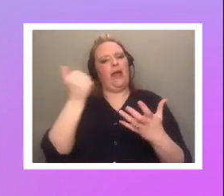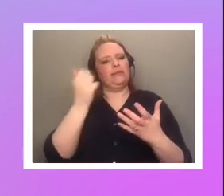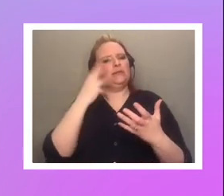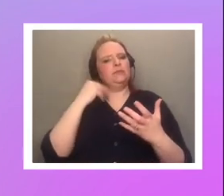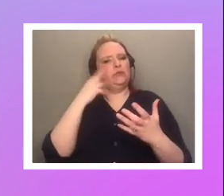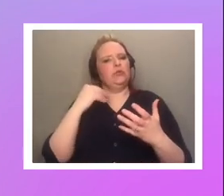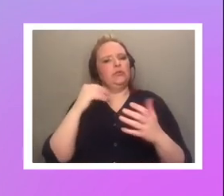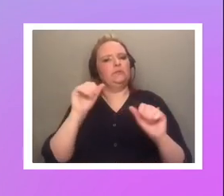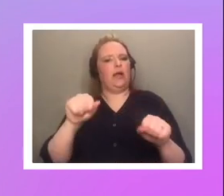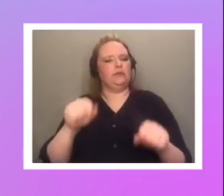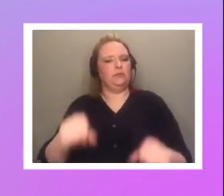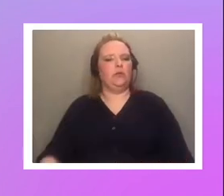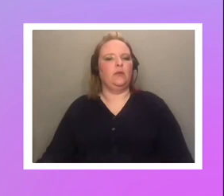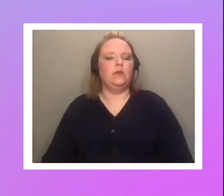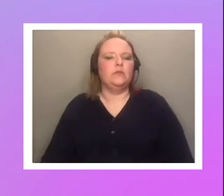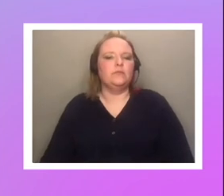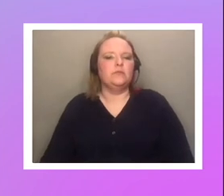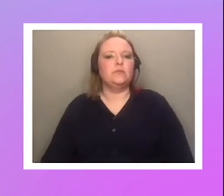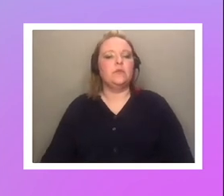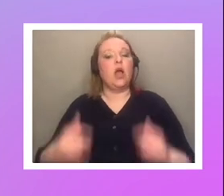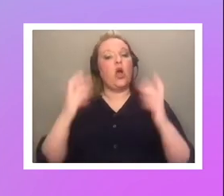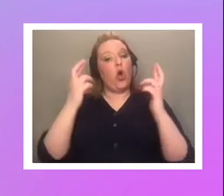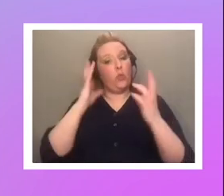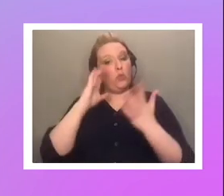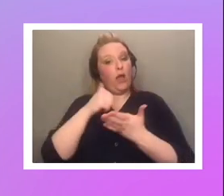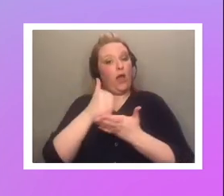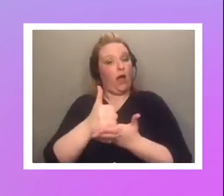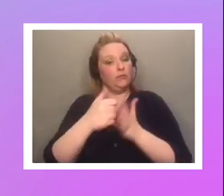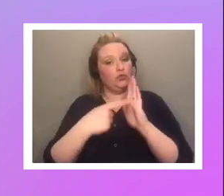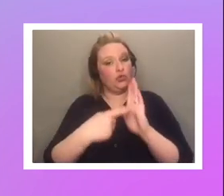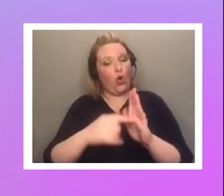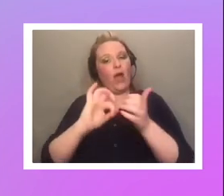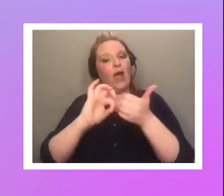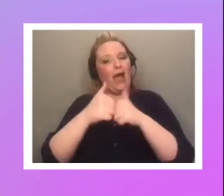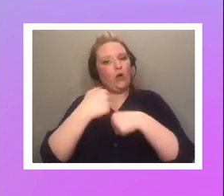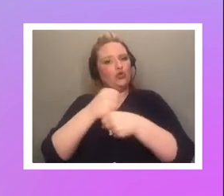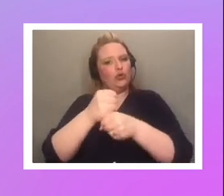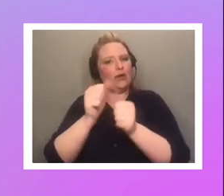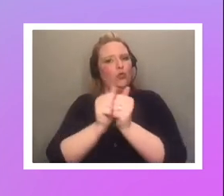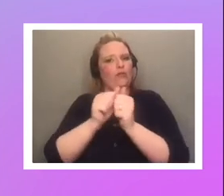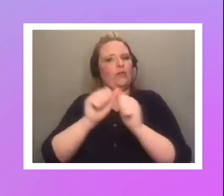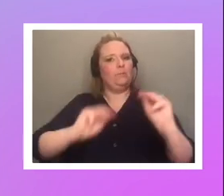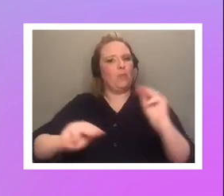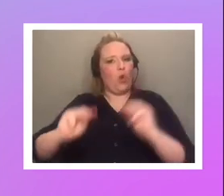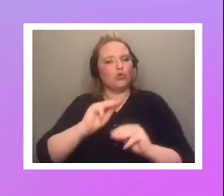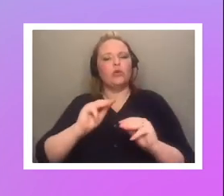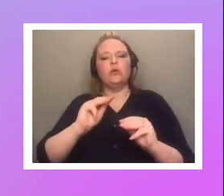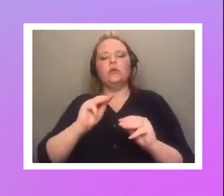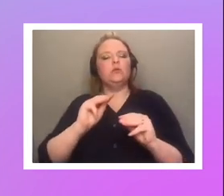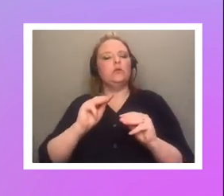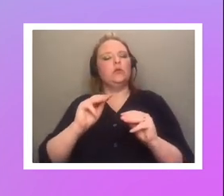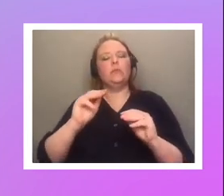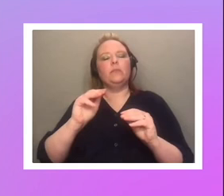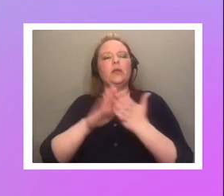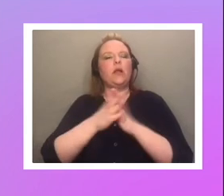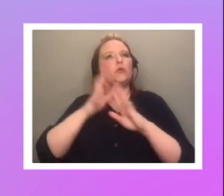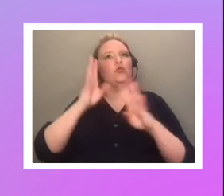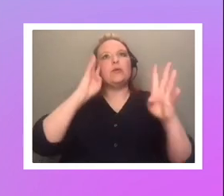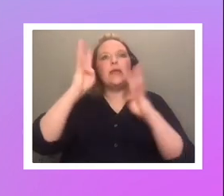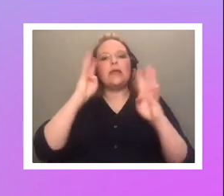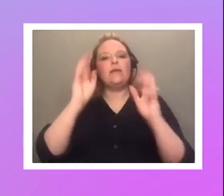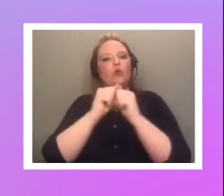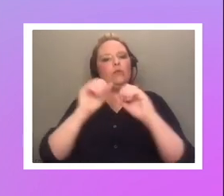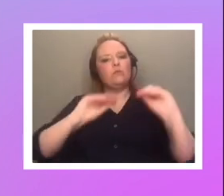can. So I hope this has all helped to show you how we can be creative with motion, even like very, very creative with motion, while still